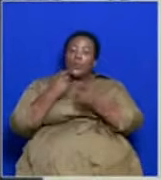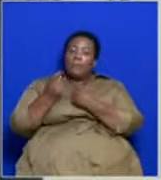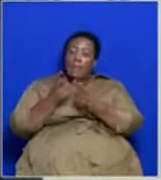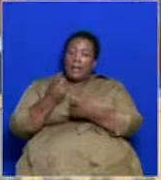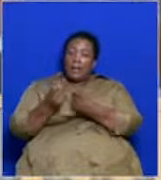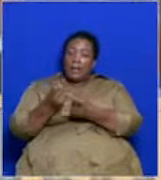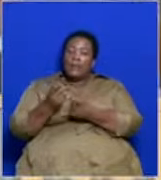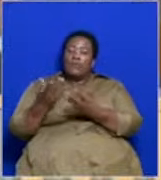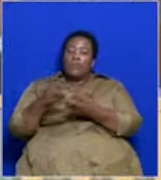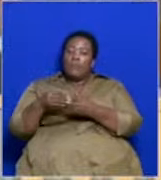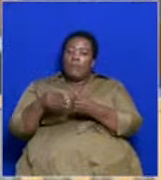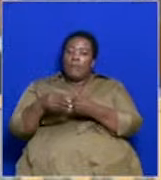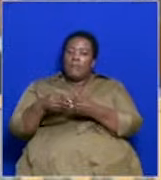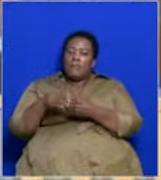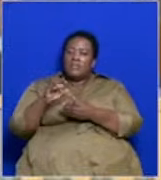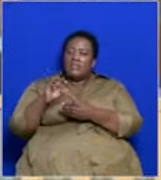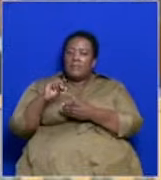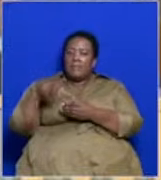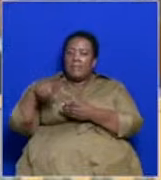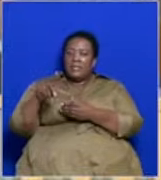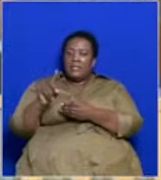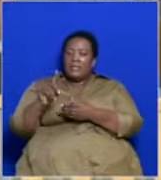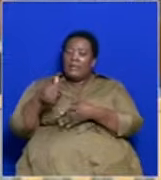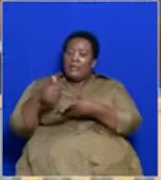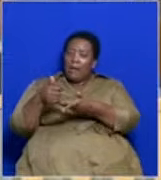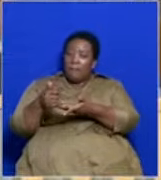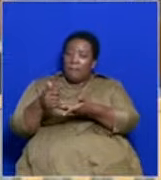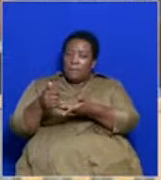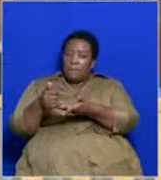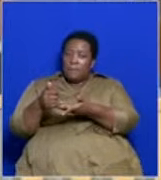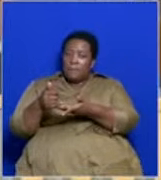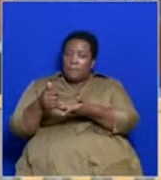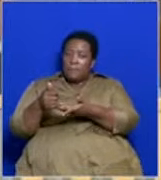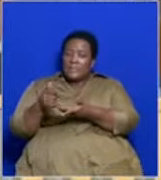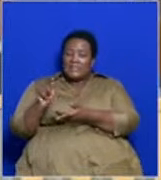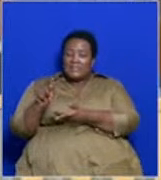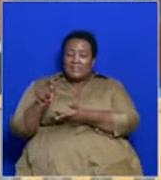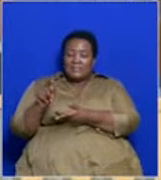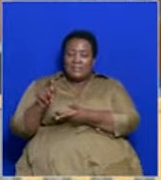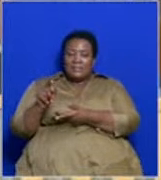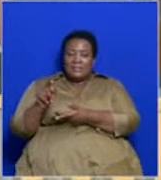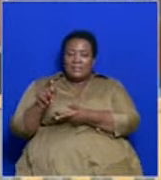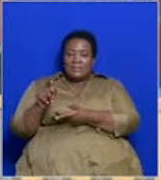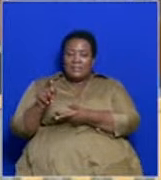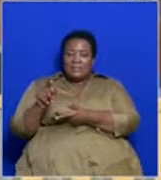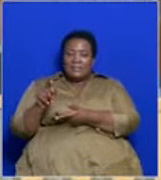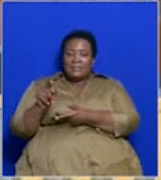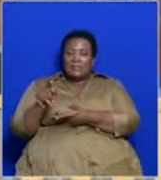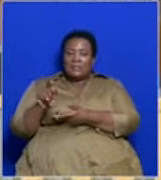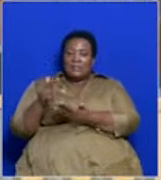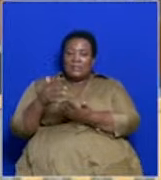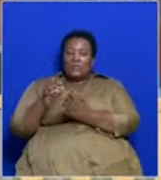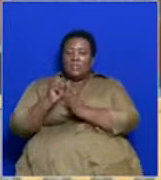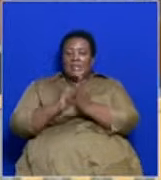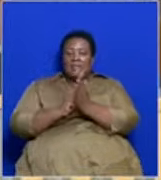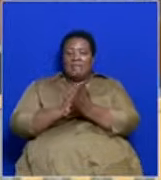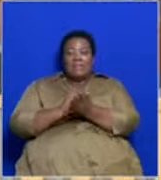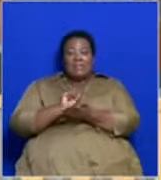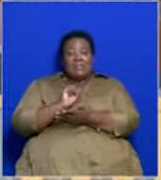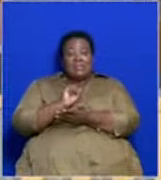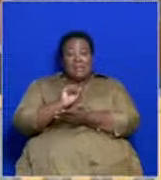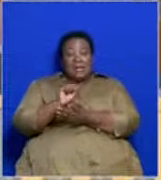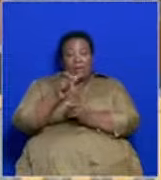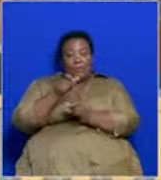EMPD assisted him by taking down his statement. The same statement that was